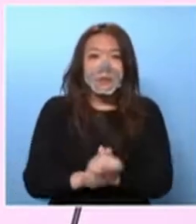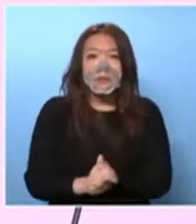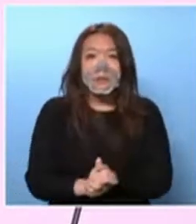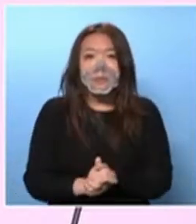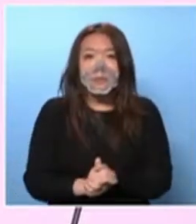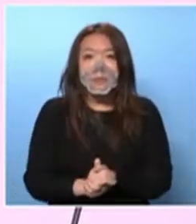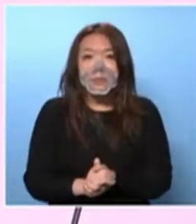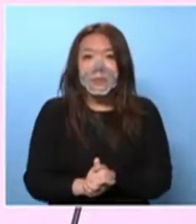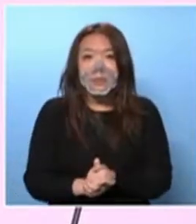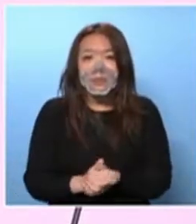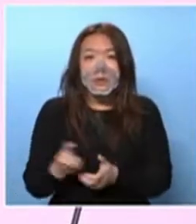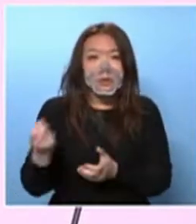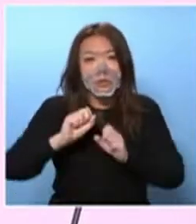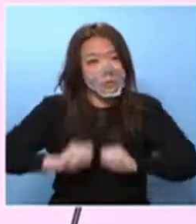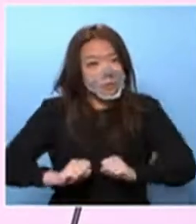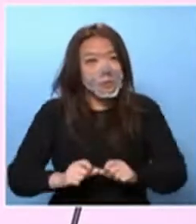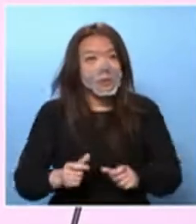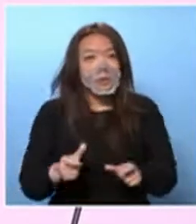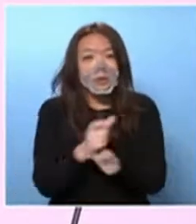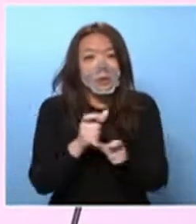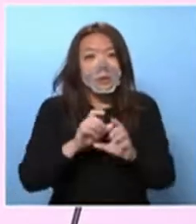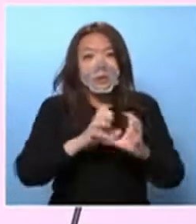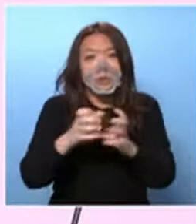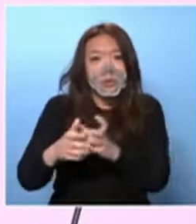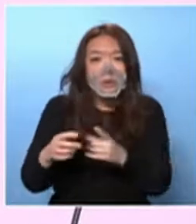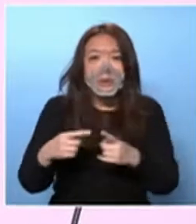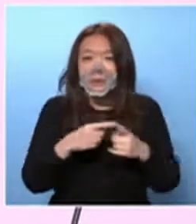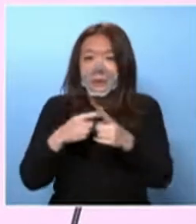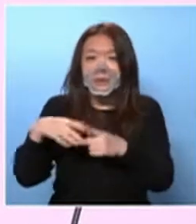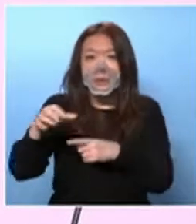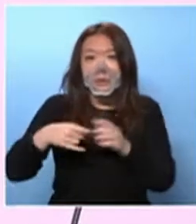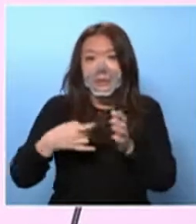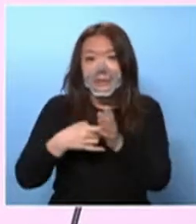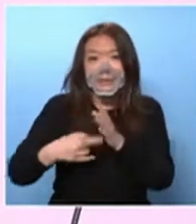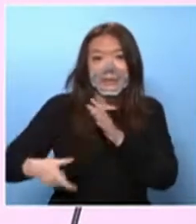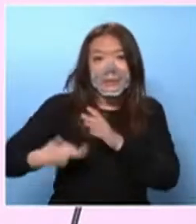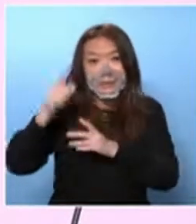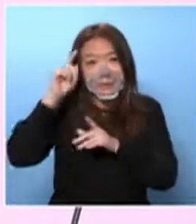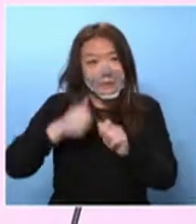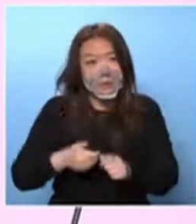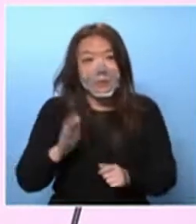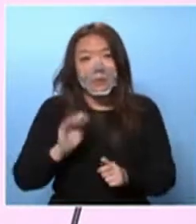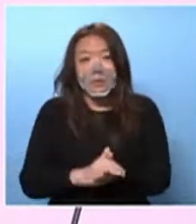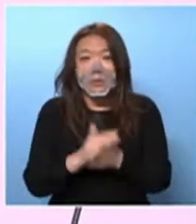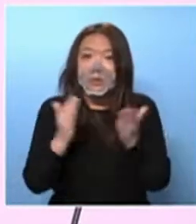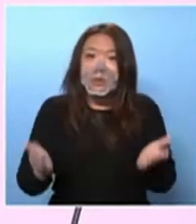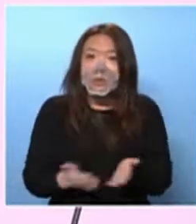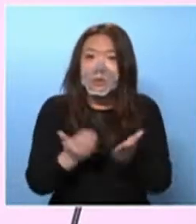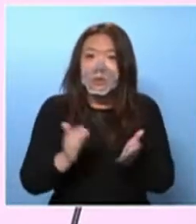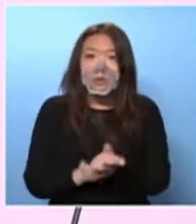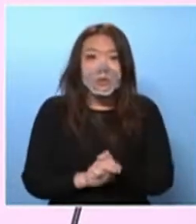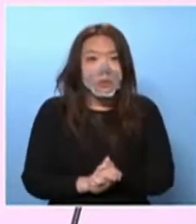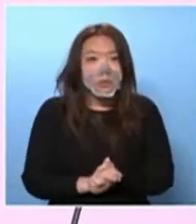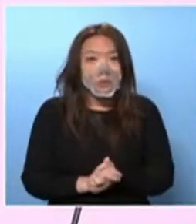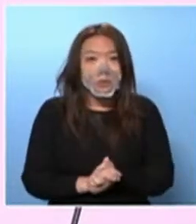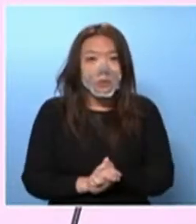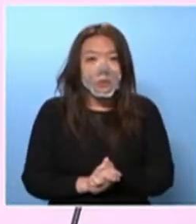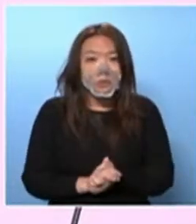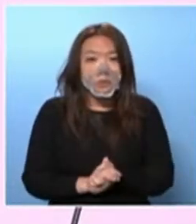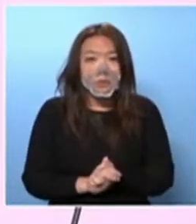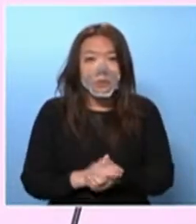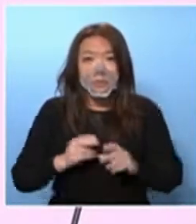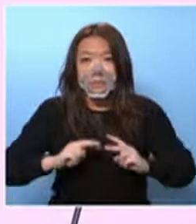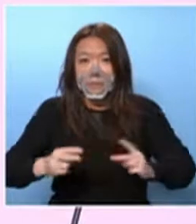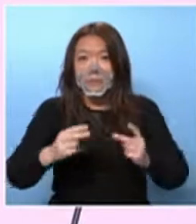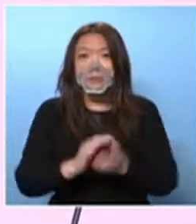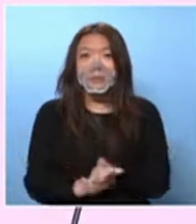economic recovery and further encourage the public and merchants to use electronic payment, which will promote the development of